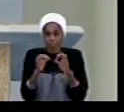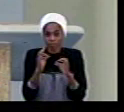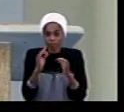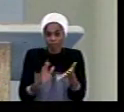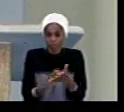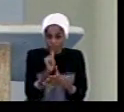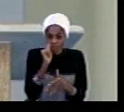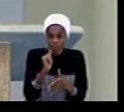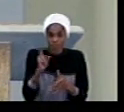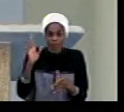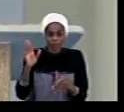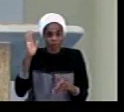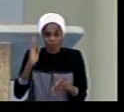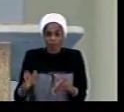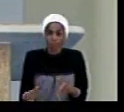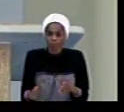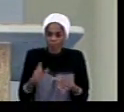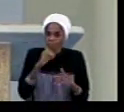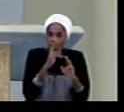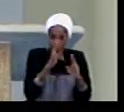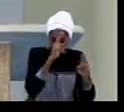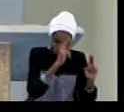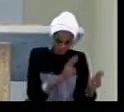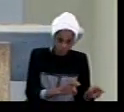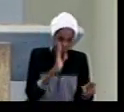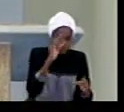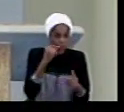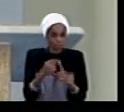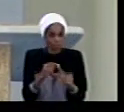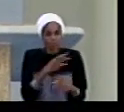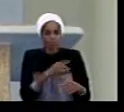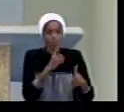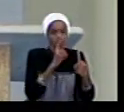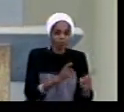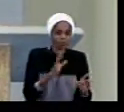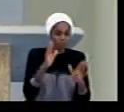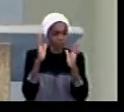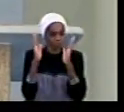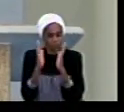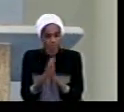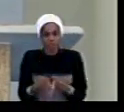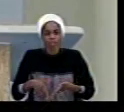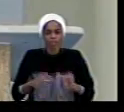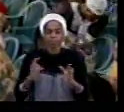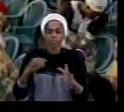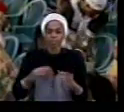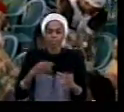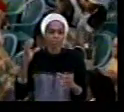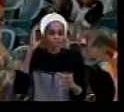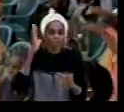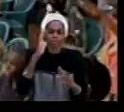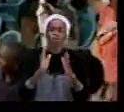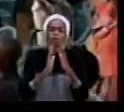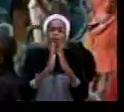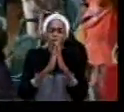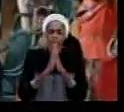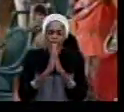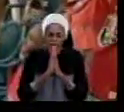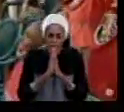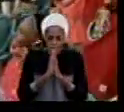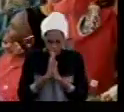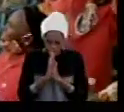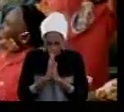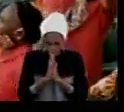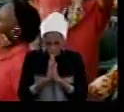honor your word, as honor your prayer, as answered your prayer, let me hear your amen.